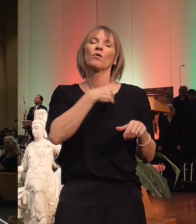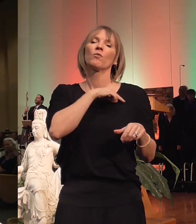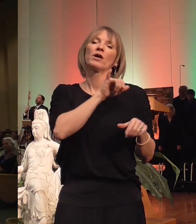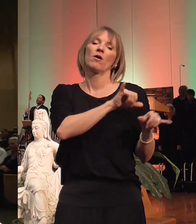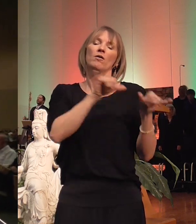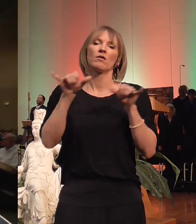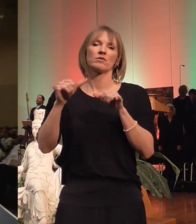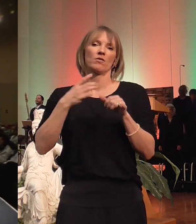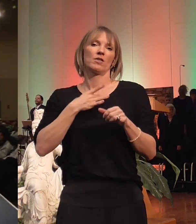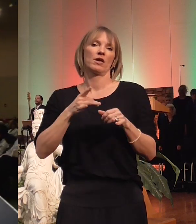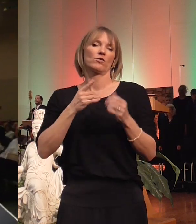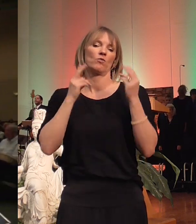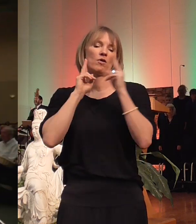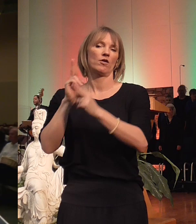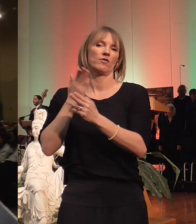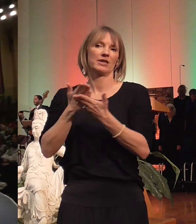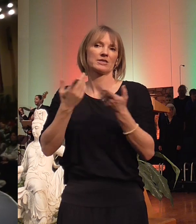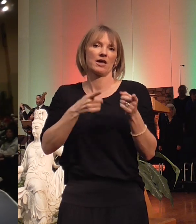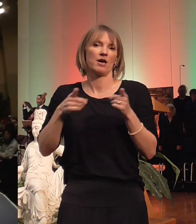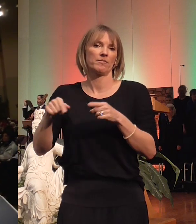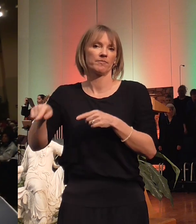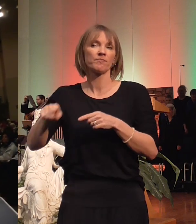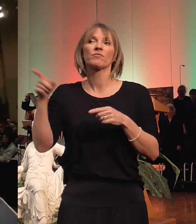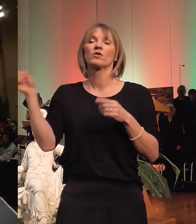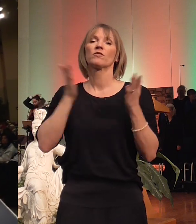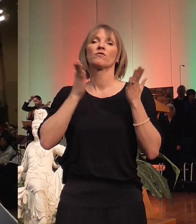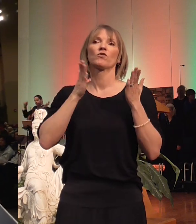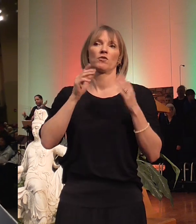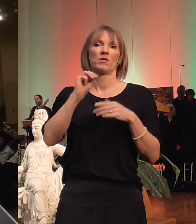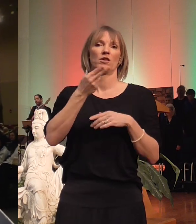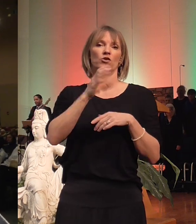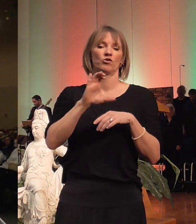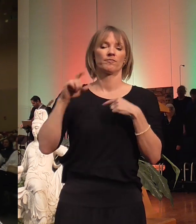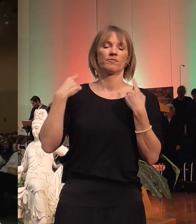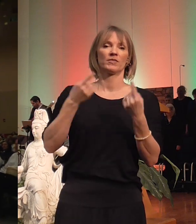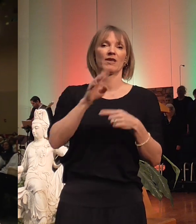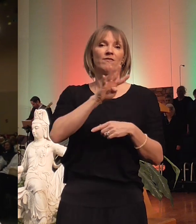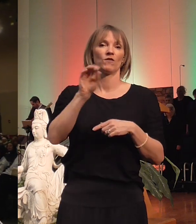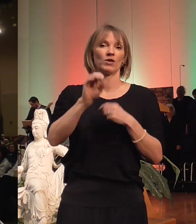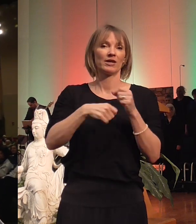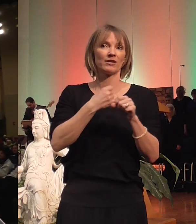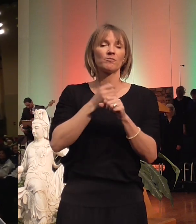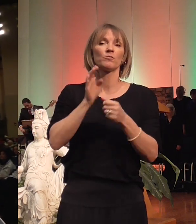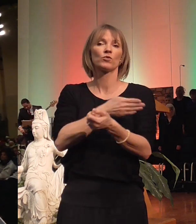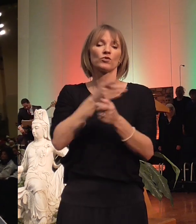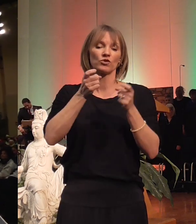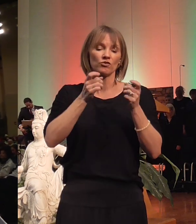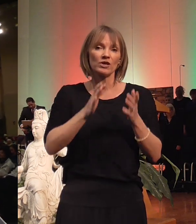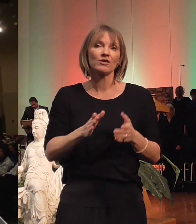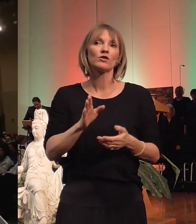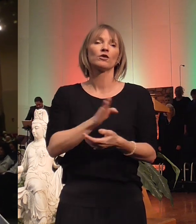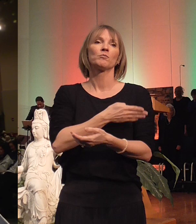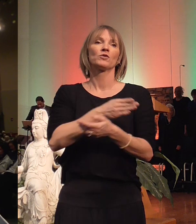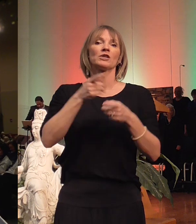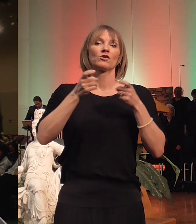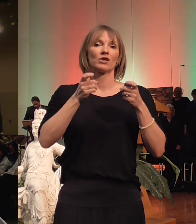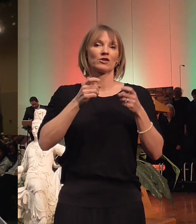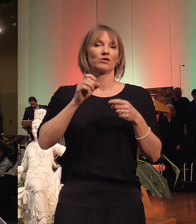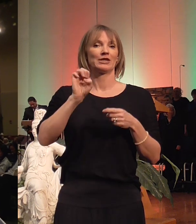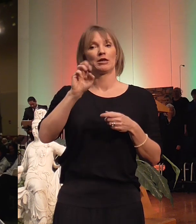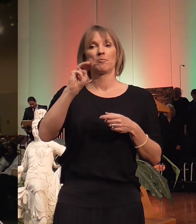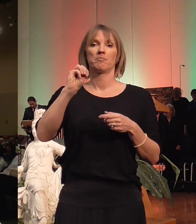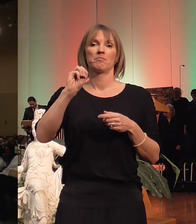on in our community as well. And Dr. Kent, you have served Mile High Church for over 40 years. You've been a music director